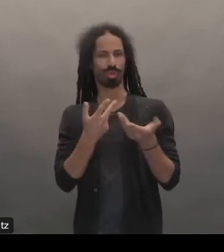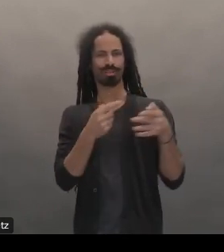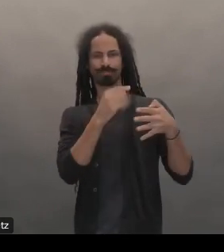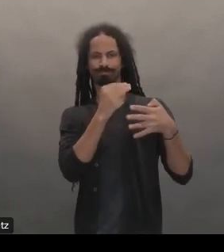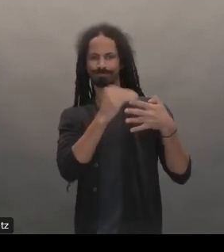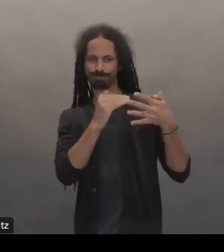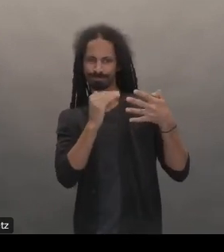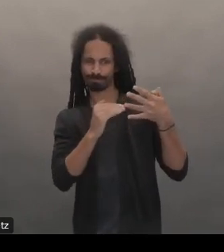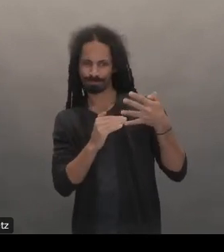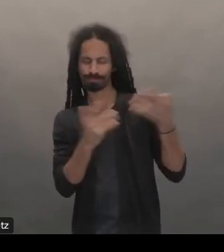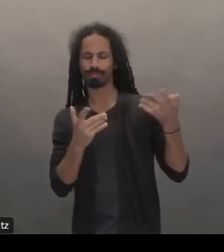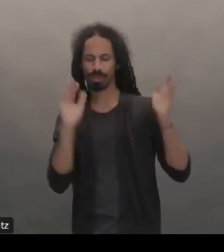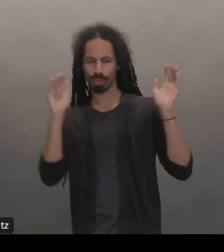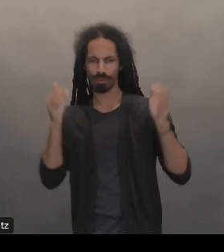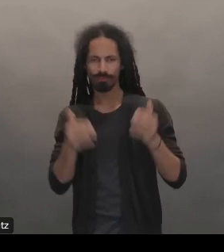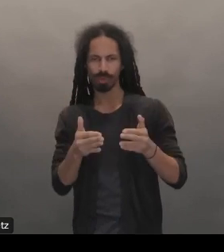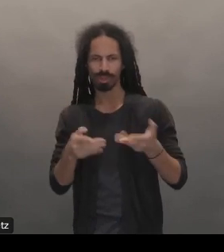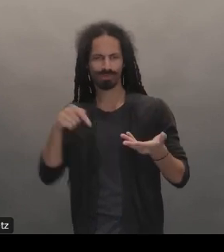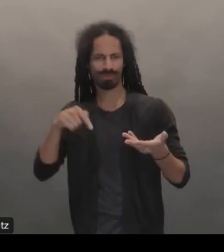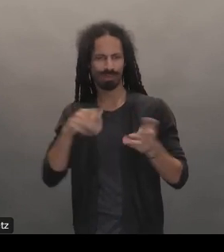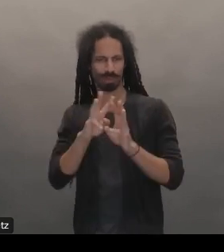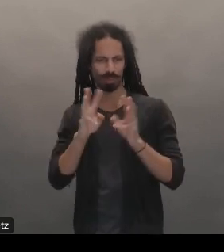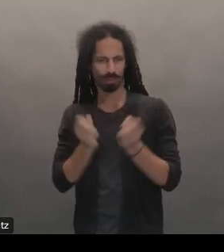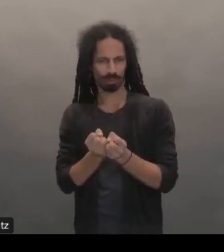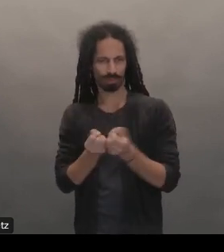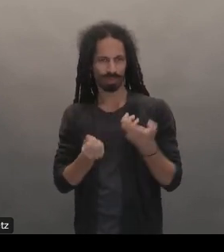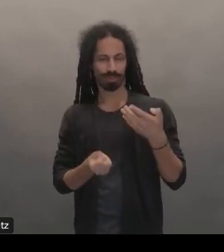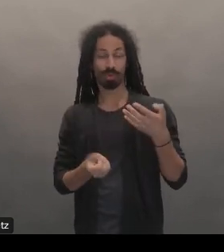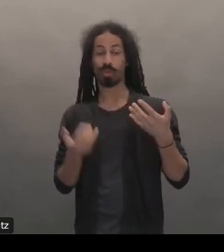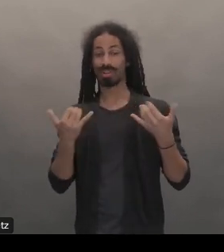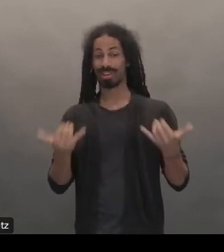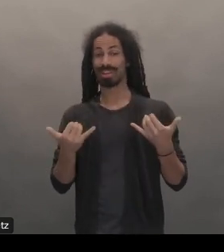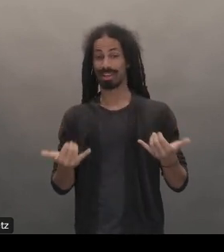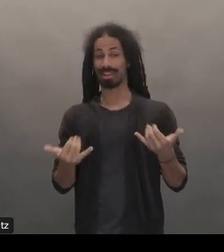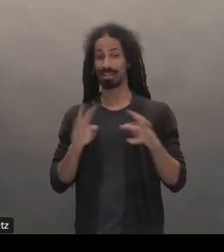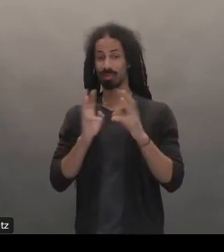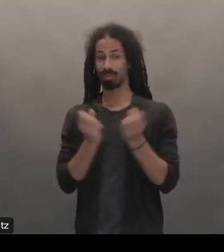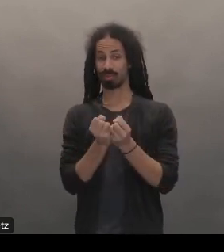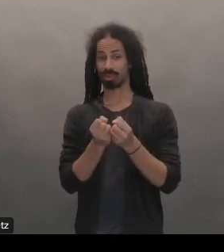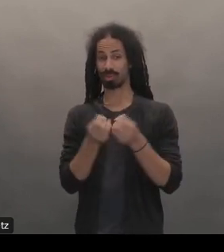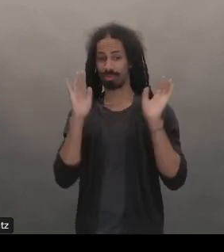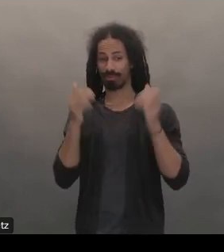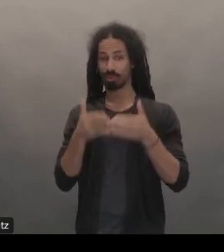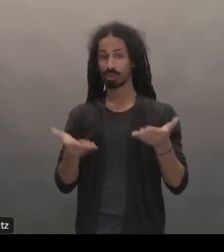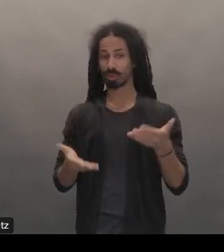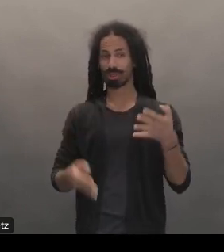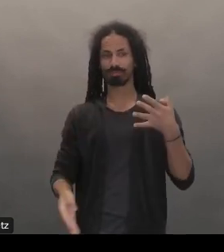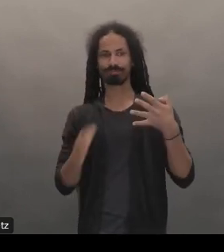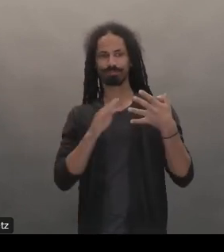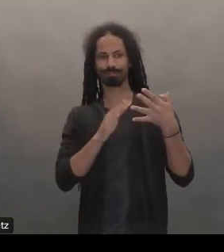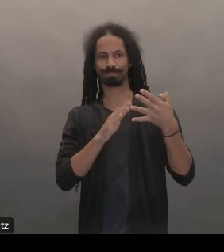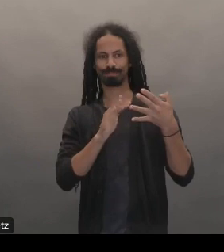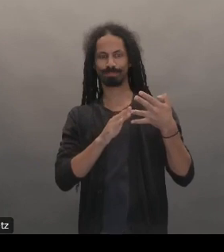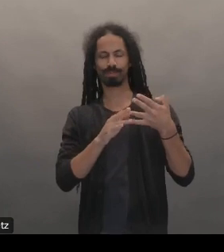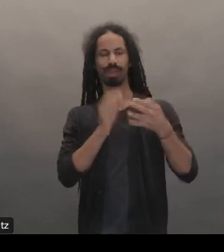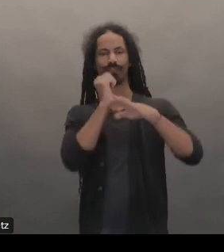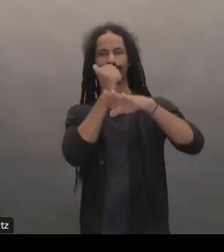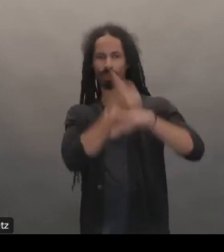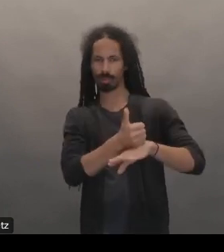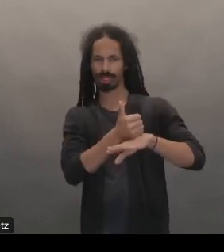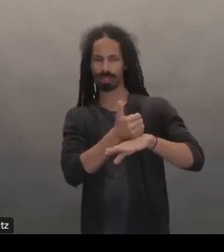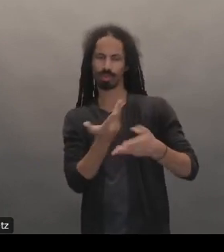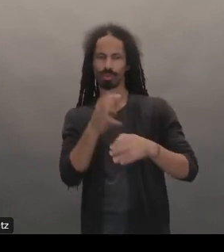is focusing on. And today we're at bullet point number 3. We're in the formatting of the document. What goes into